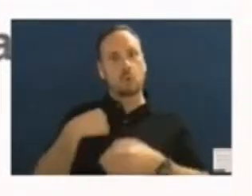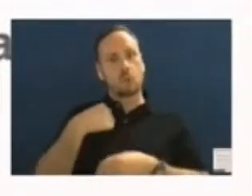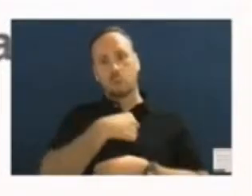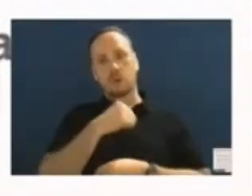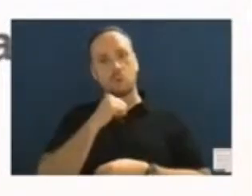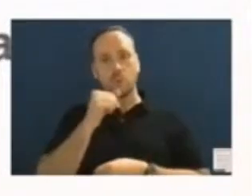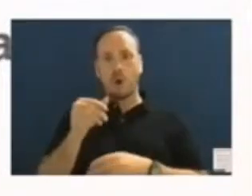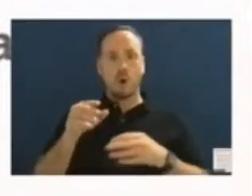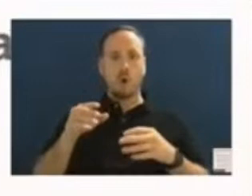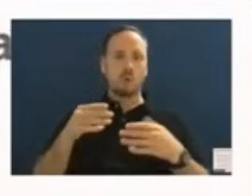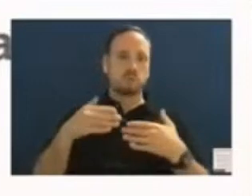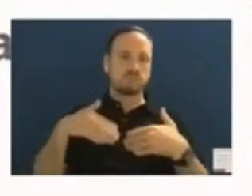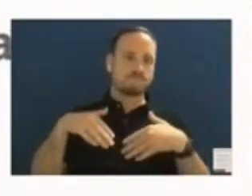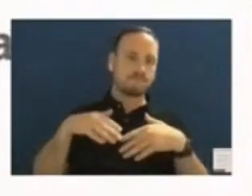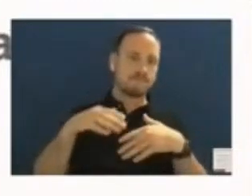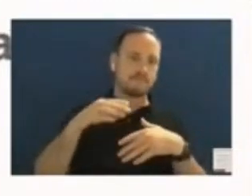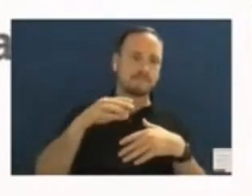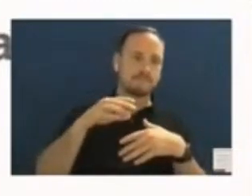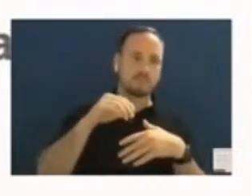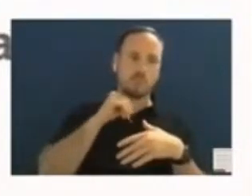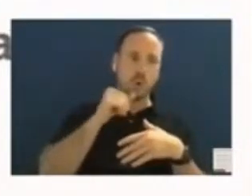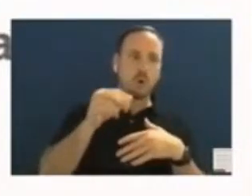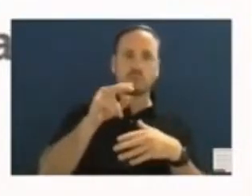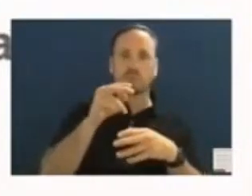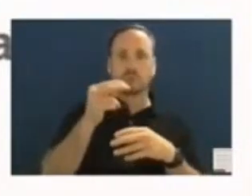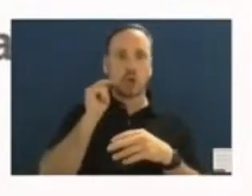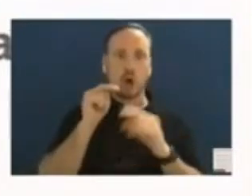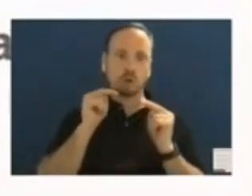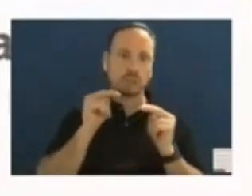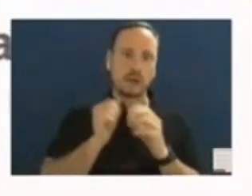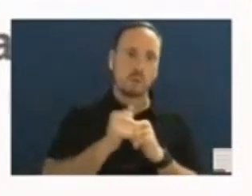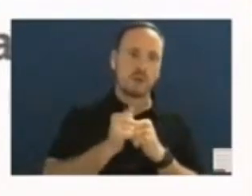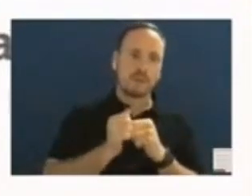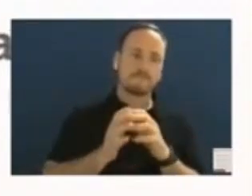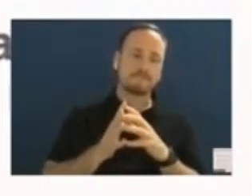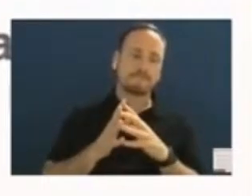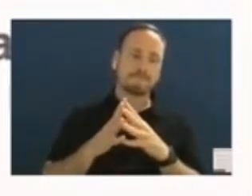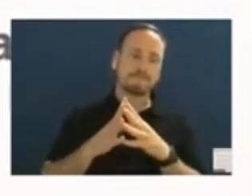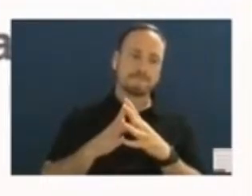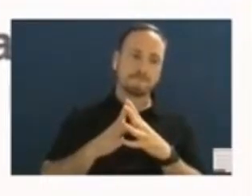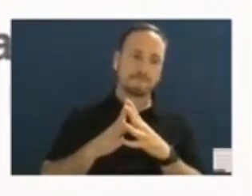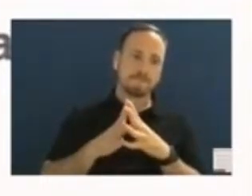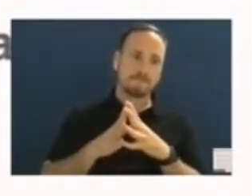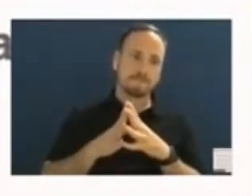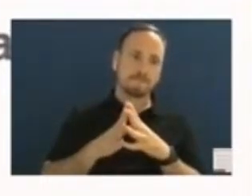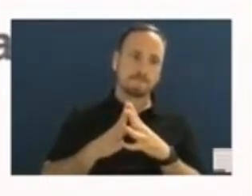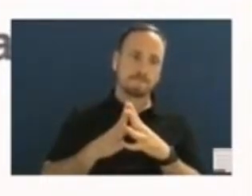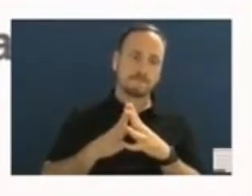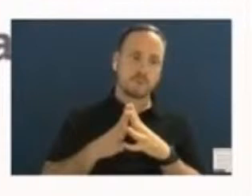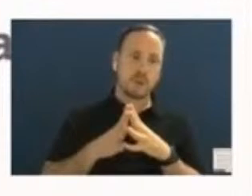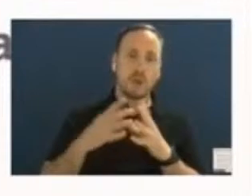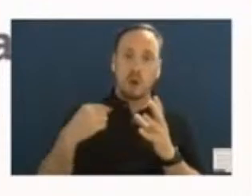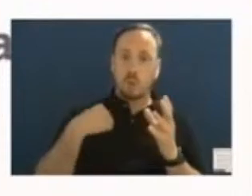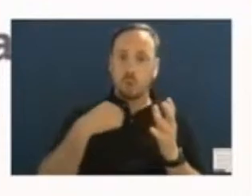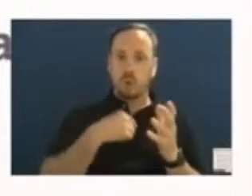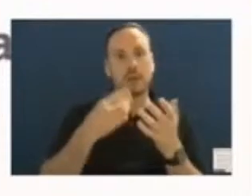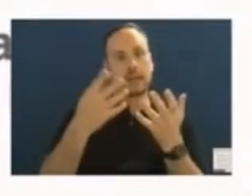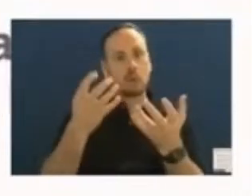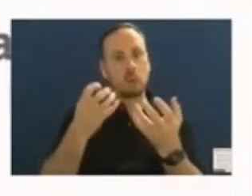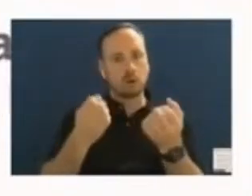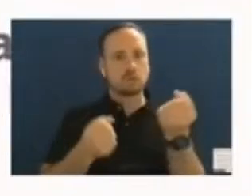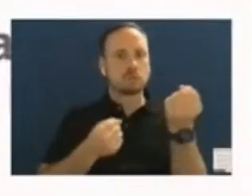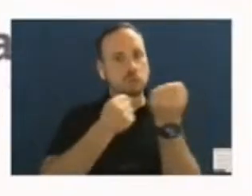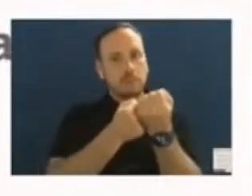to make sure that we're adhering to the emotional and social needs of our students, as this transition will surface new